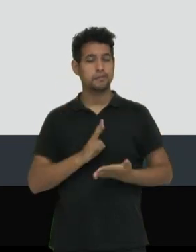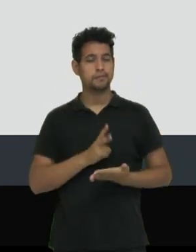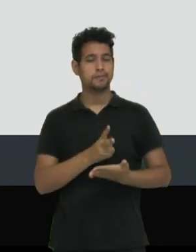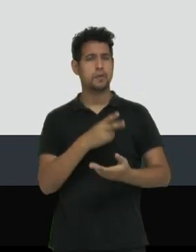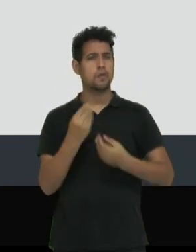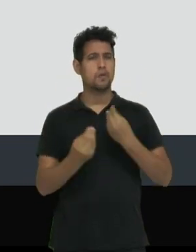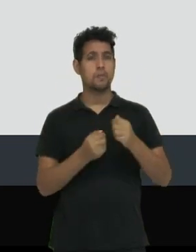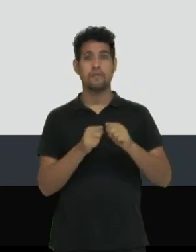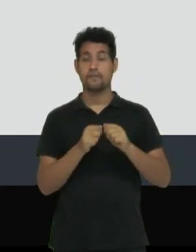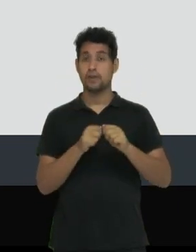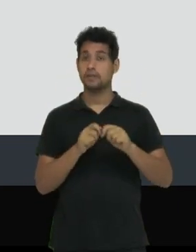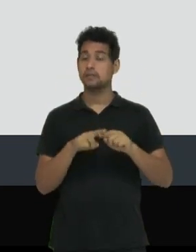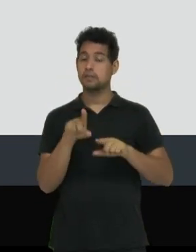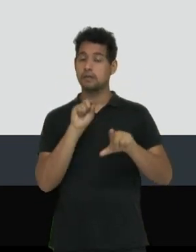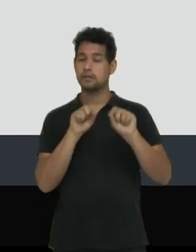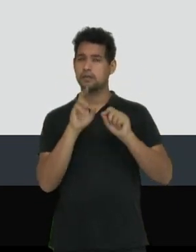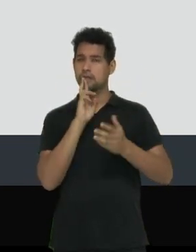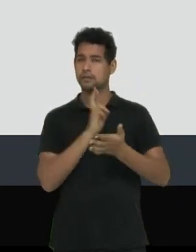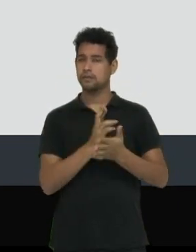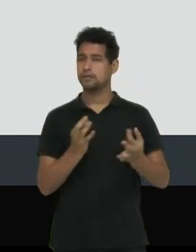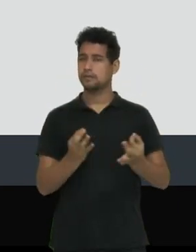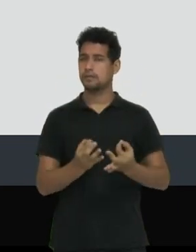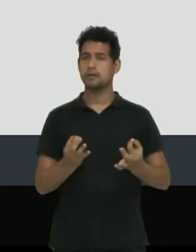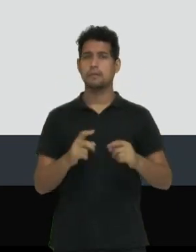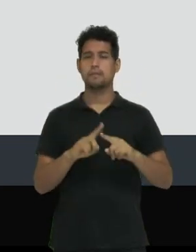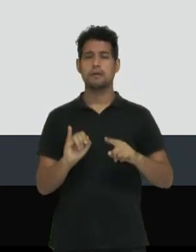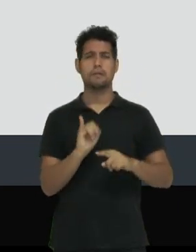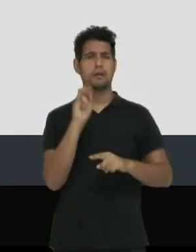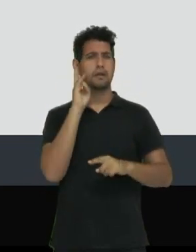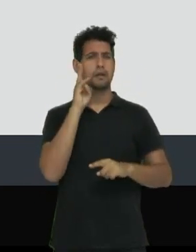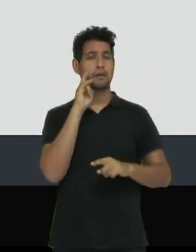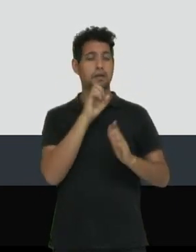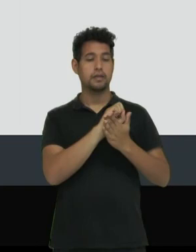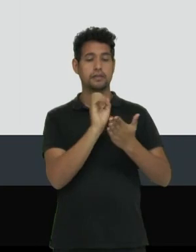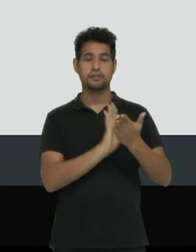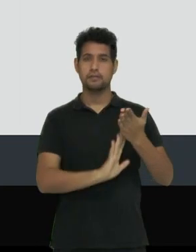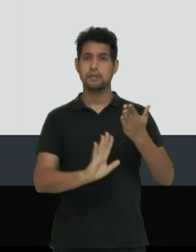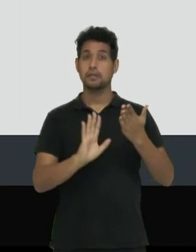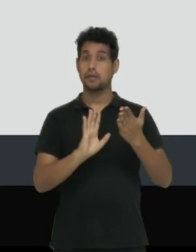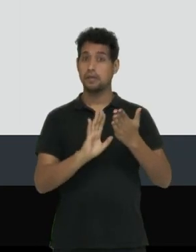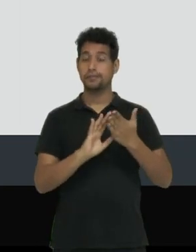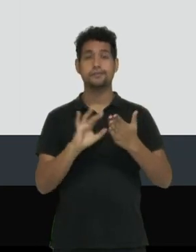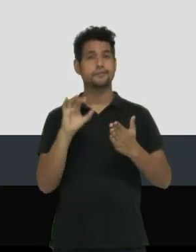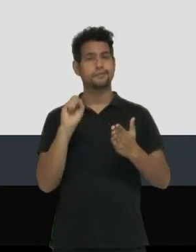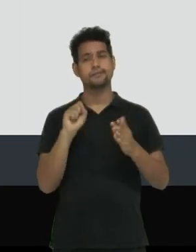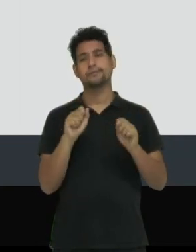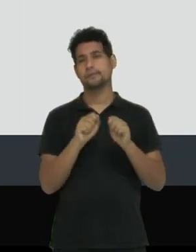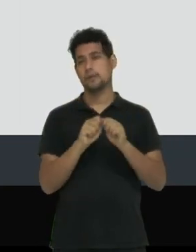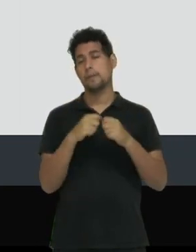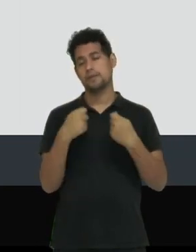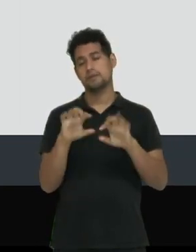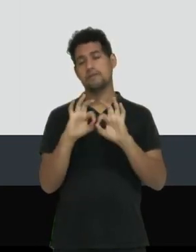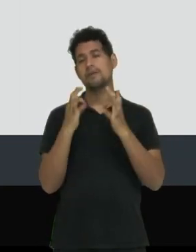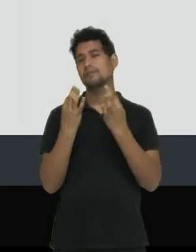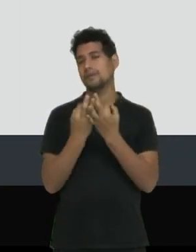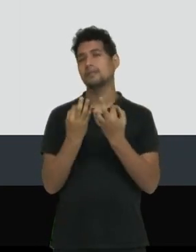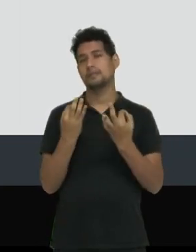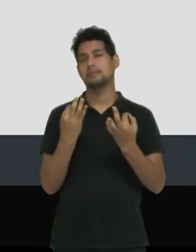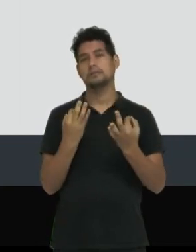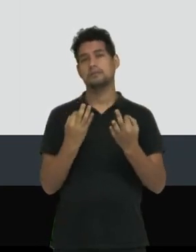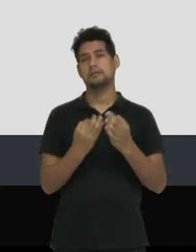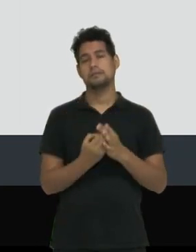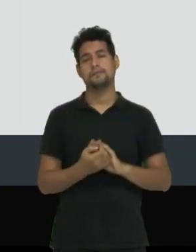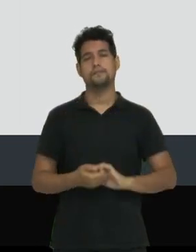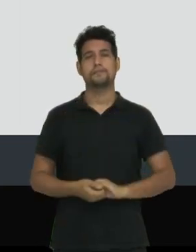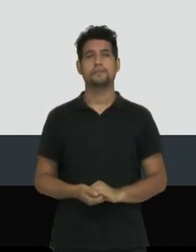as coisas. Selecione a resposta correta. Lembrando sempre que exercícios de listening, sempre interessante fazer o áudio mais de uma vez.